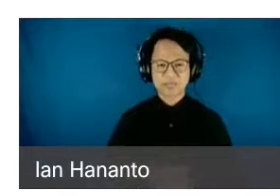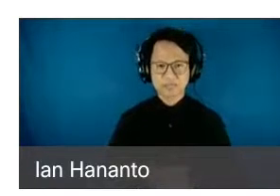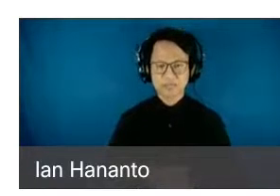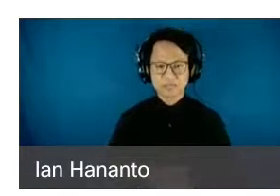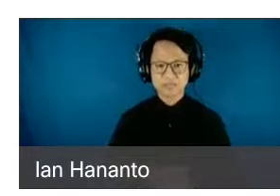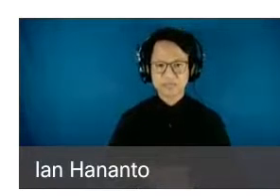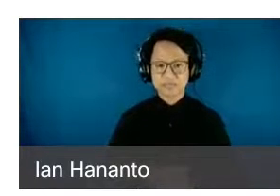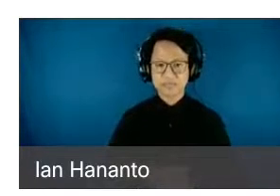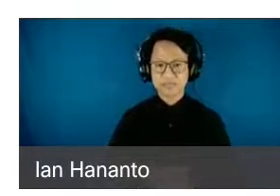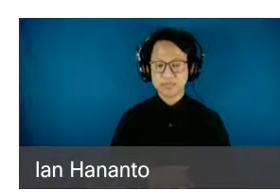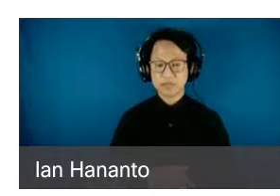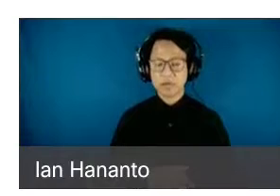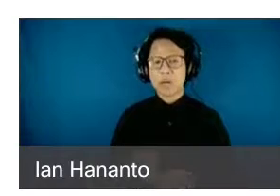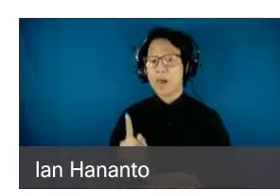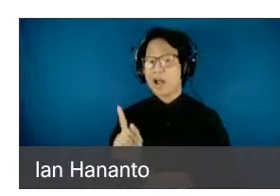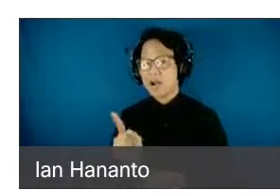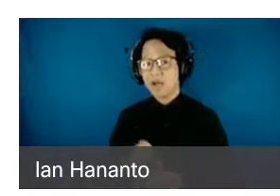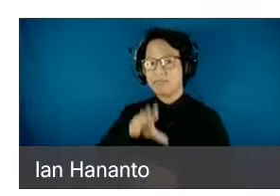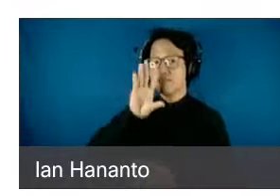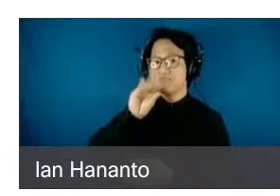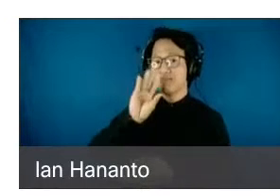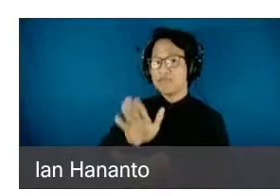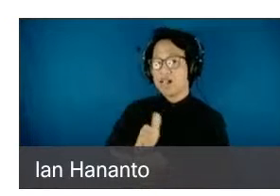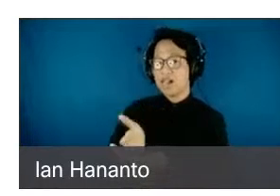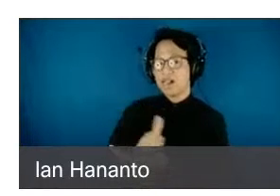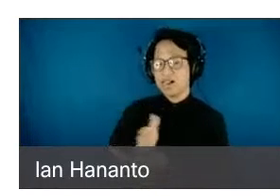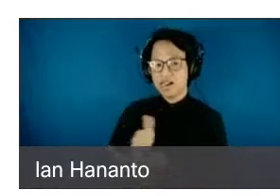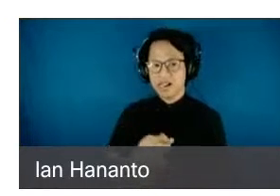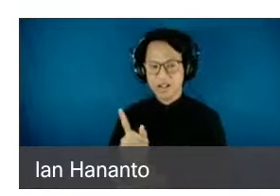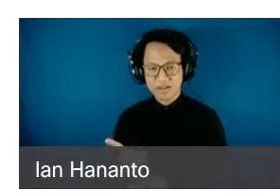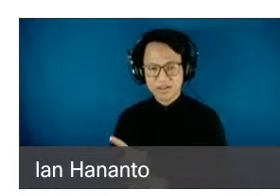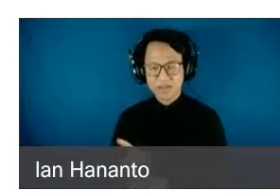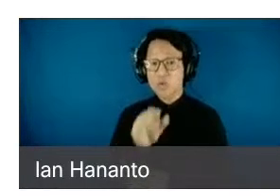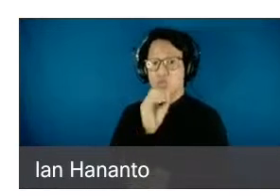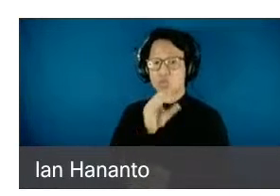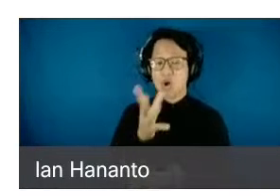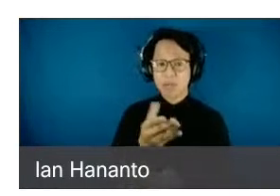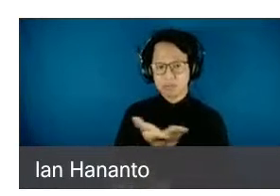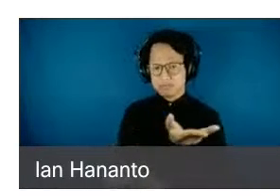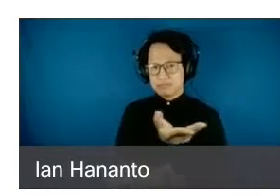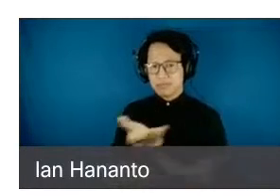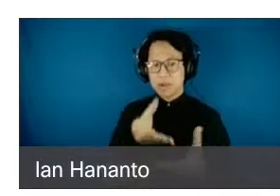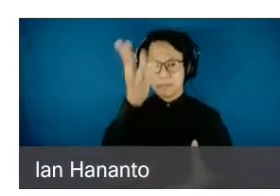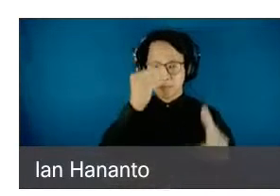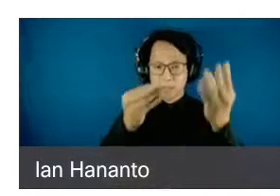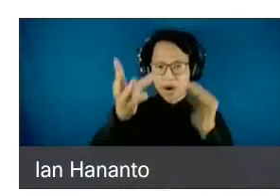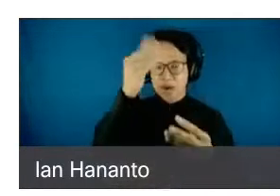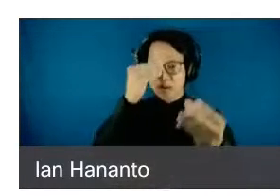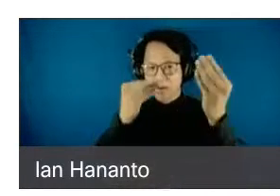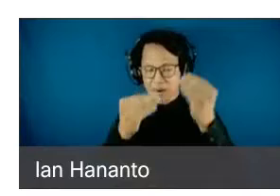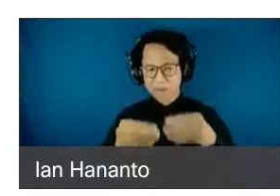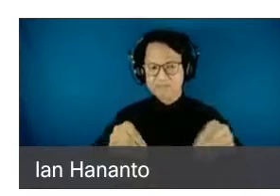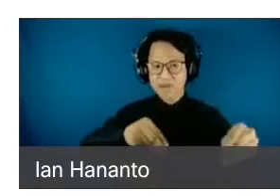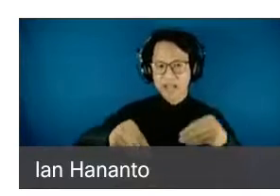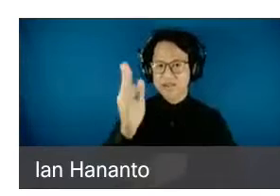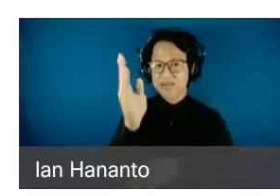a language interpretation following that. So just to allow everybody a little bit of time and patience at this as we move